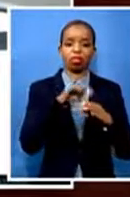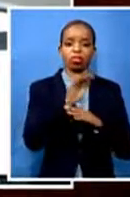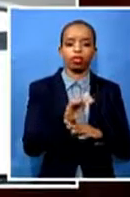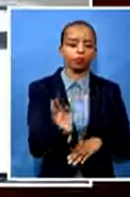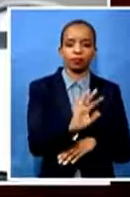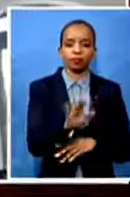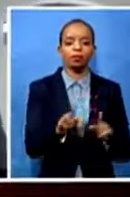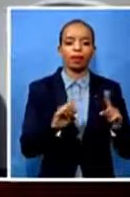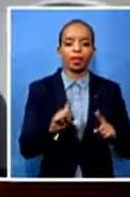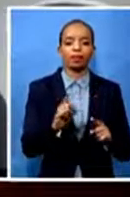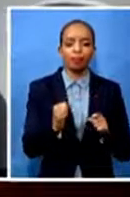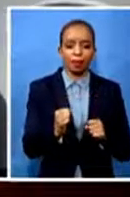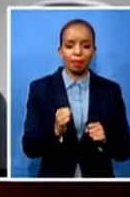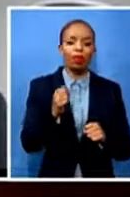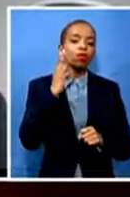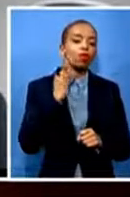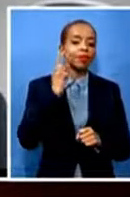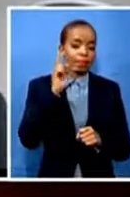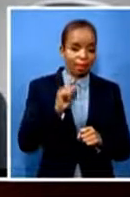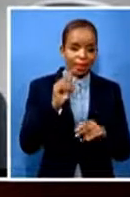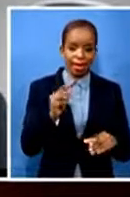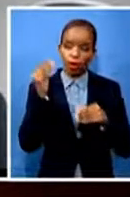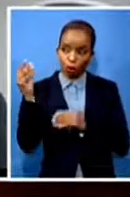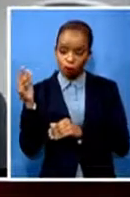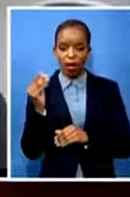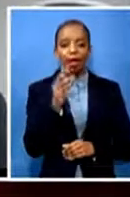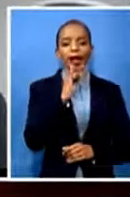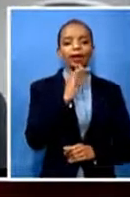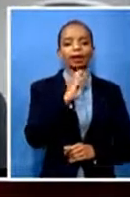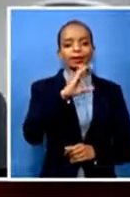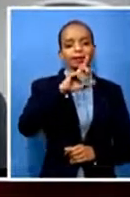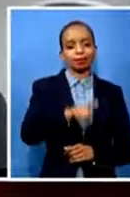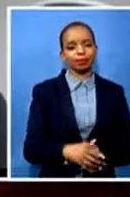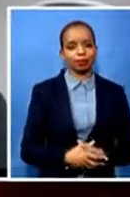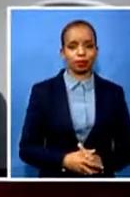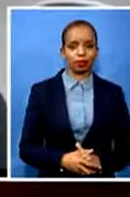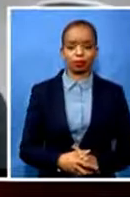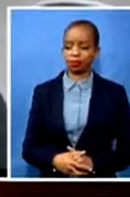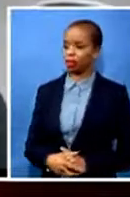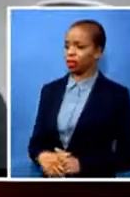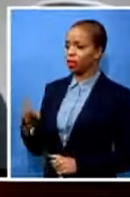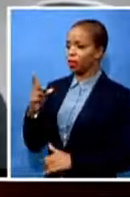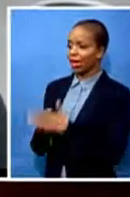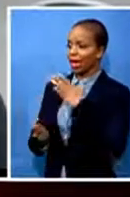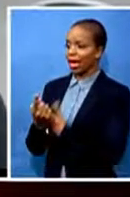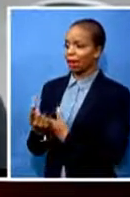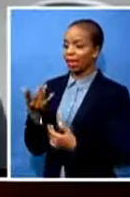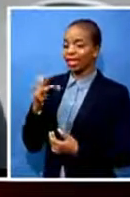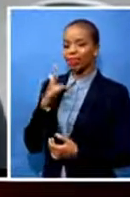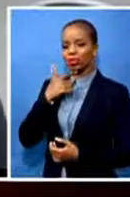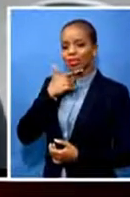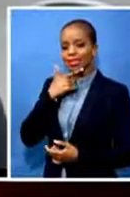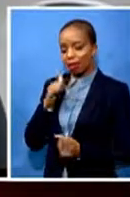if we're still dealing with a high number of cases in December? What happens then?